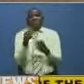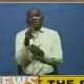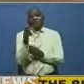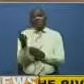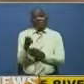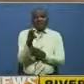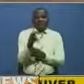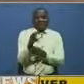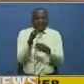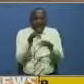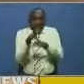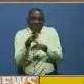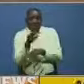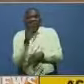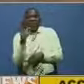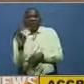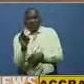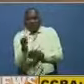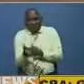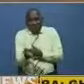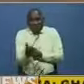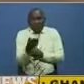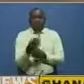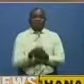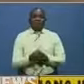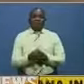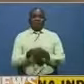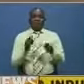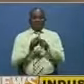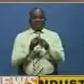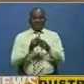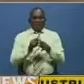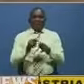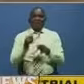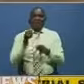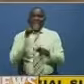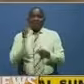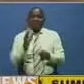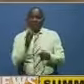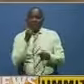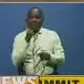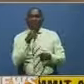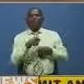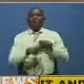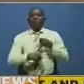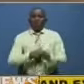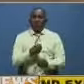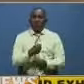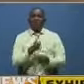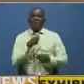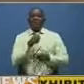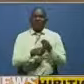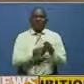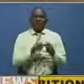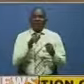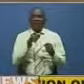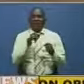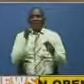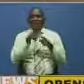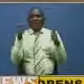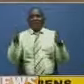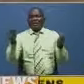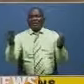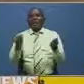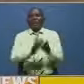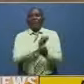Thursday and early hours of Friday. And the total number of farmers on these acres of farmlands that have